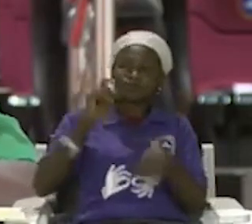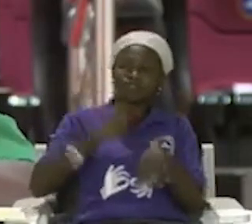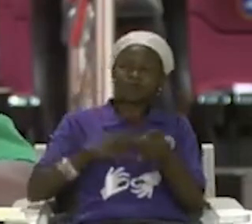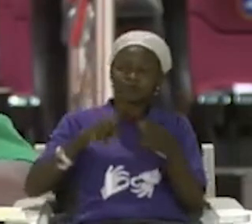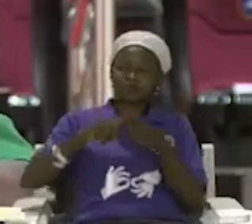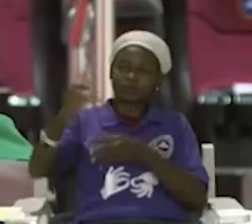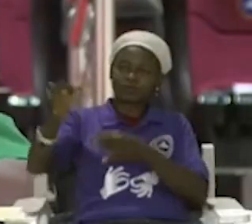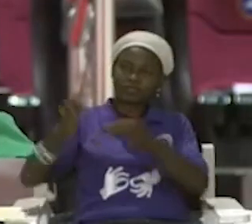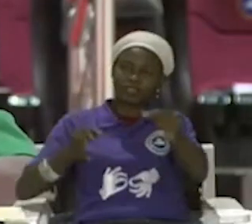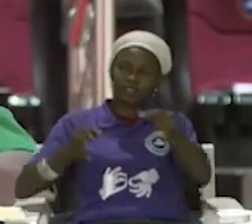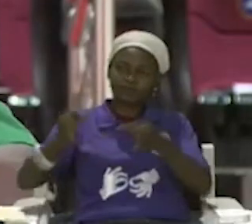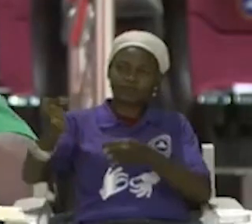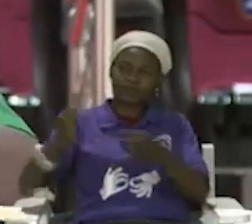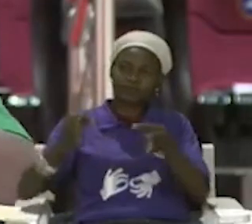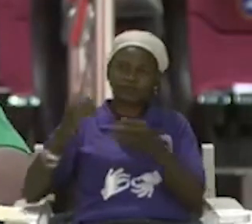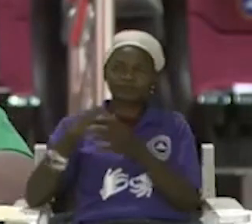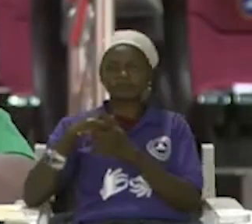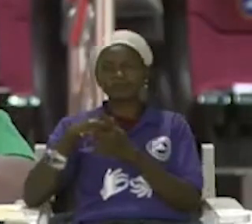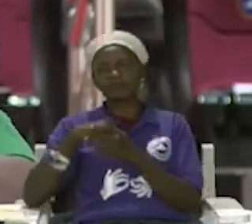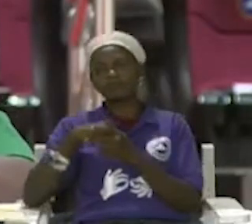explain.